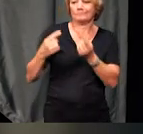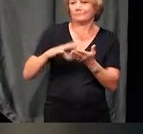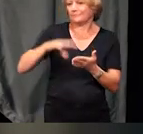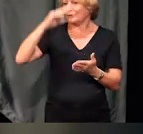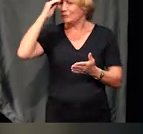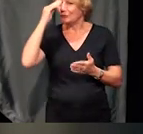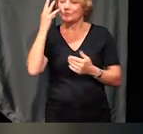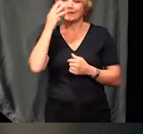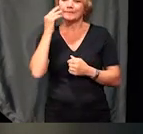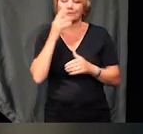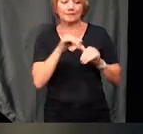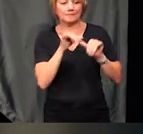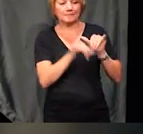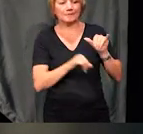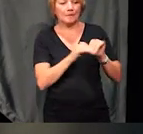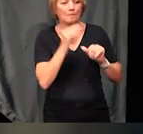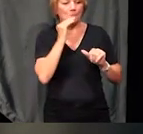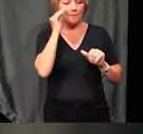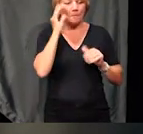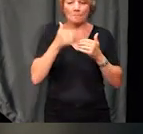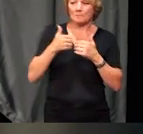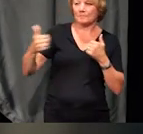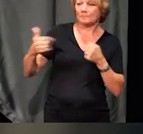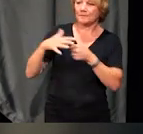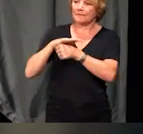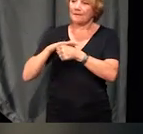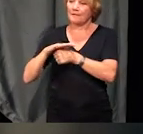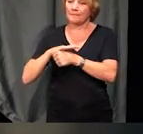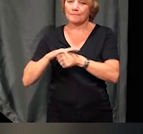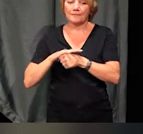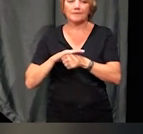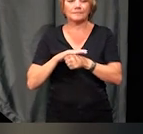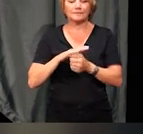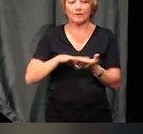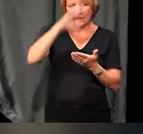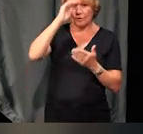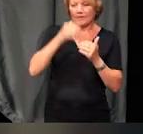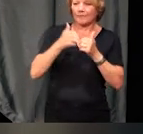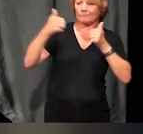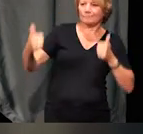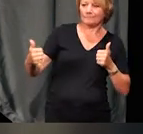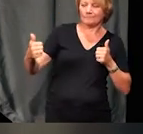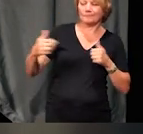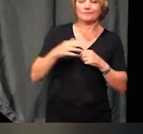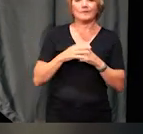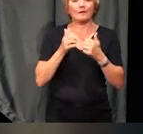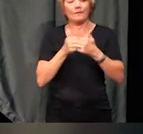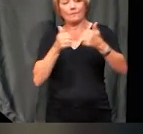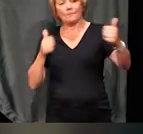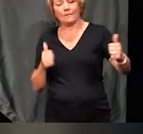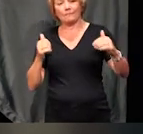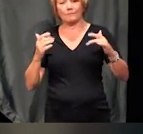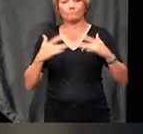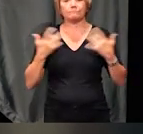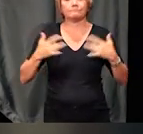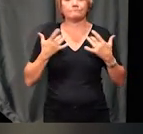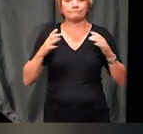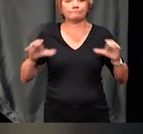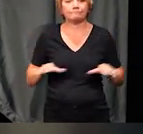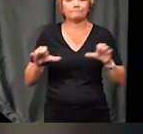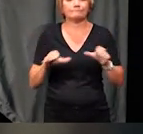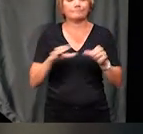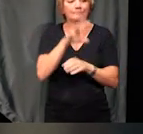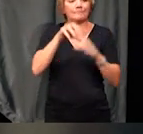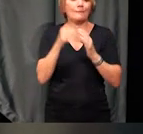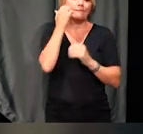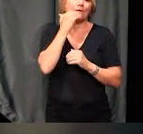being sheltered at home, away from your campus, learning remotely, away from the activities that were part of your